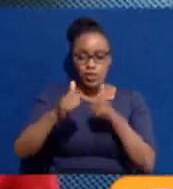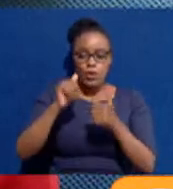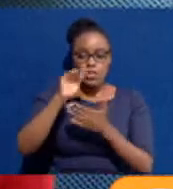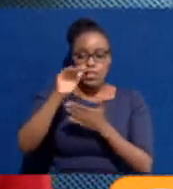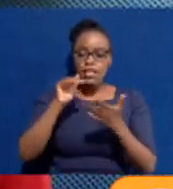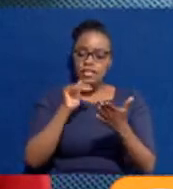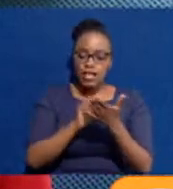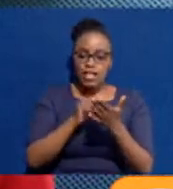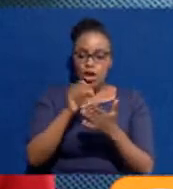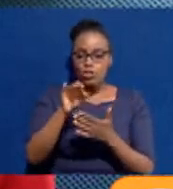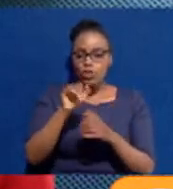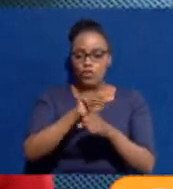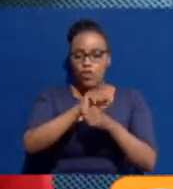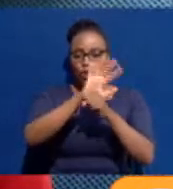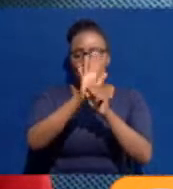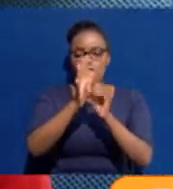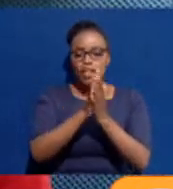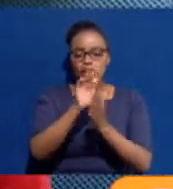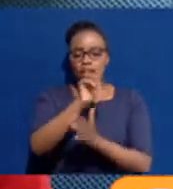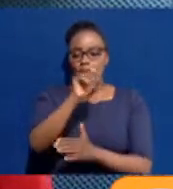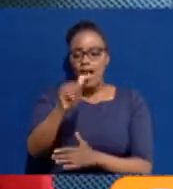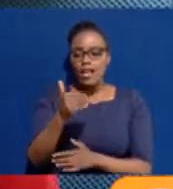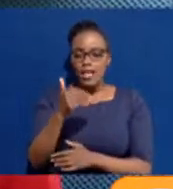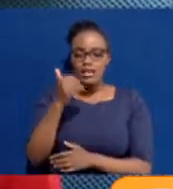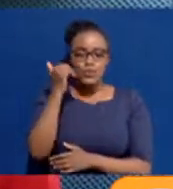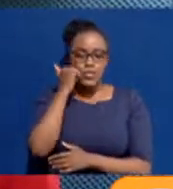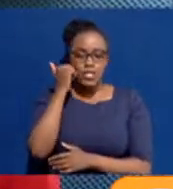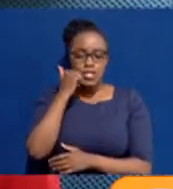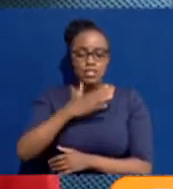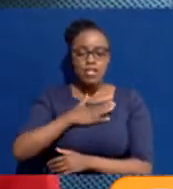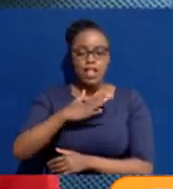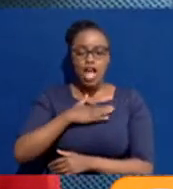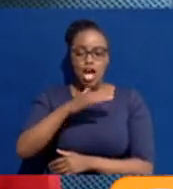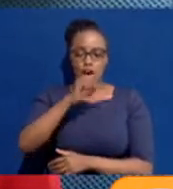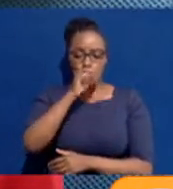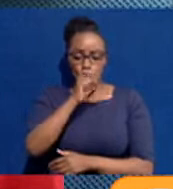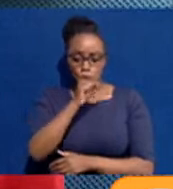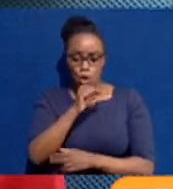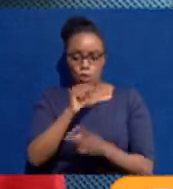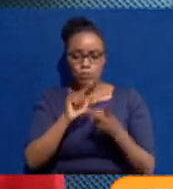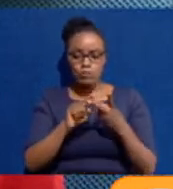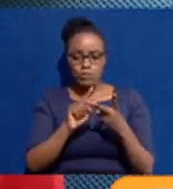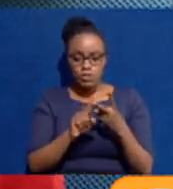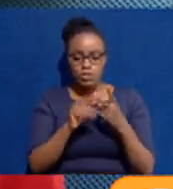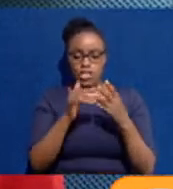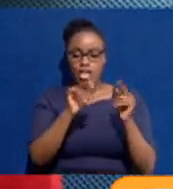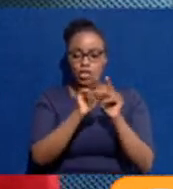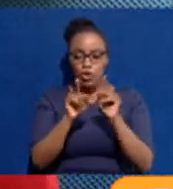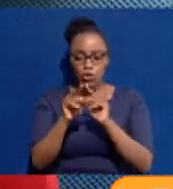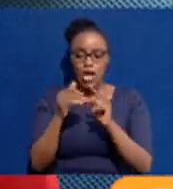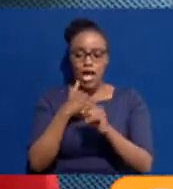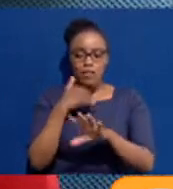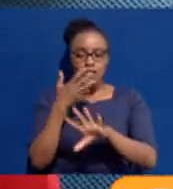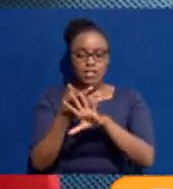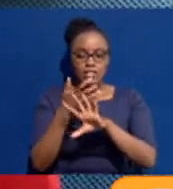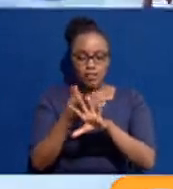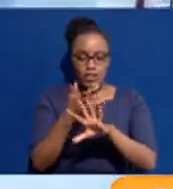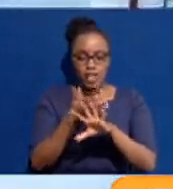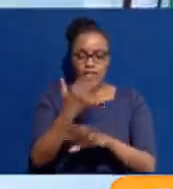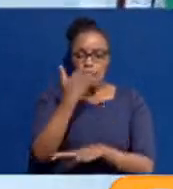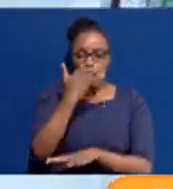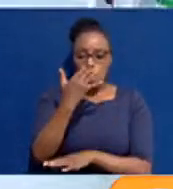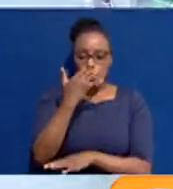of COVID and other respiratory symptoms, such as coughing, you know, such as, you know, having difficulty in